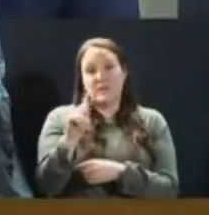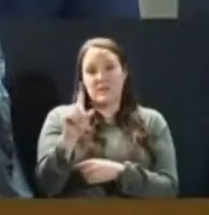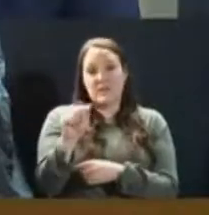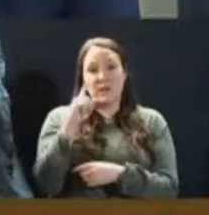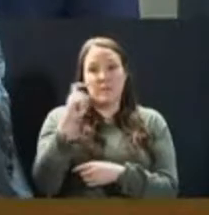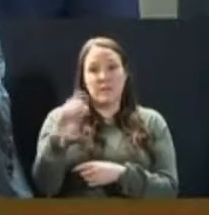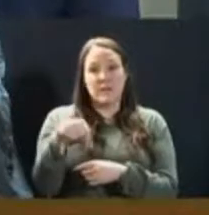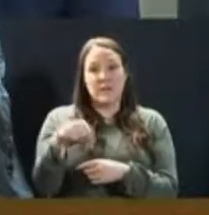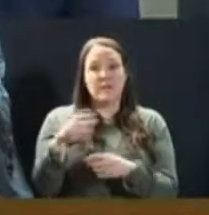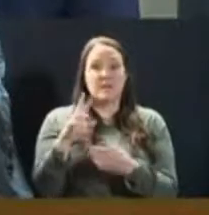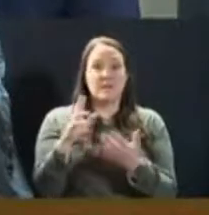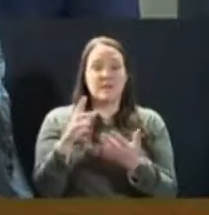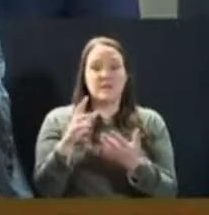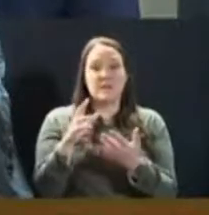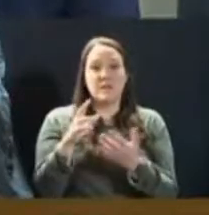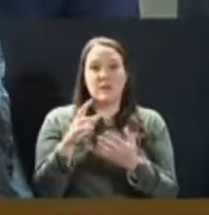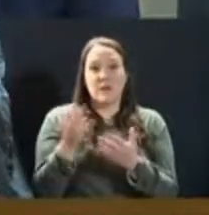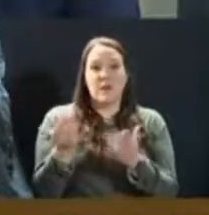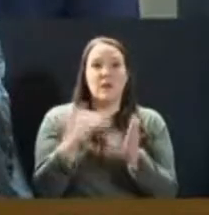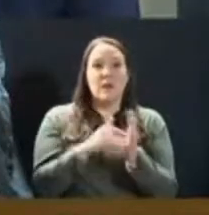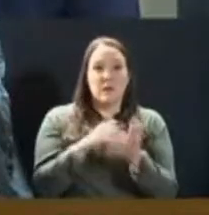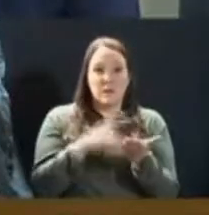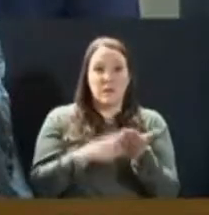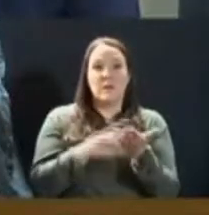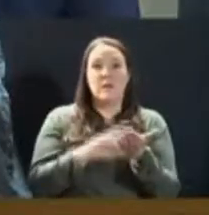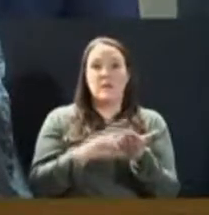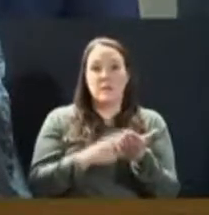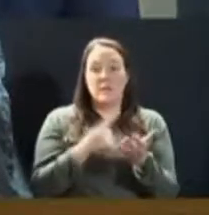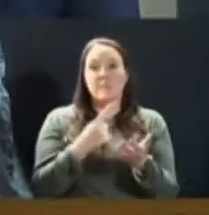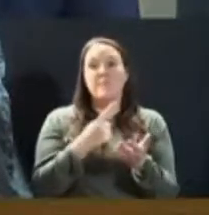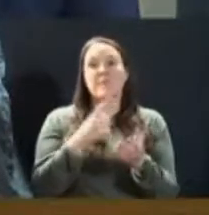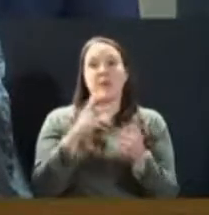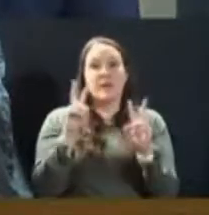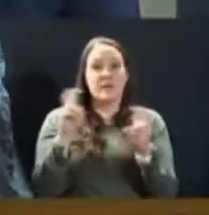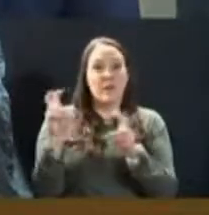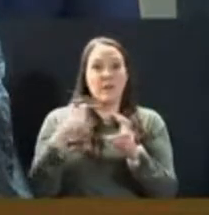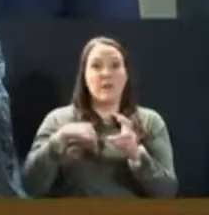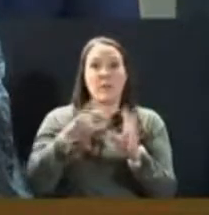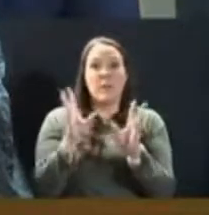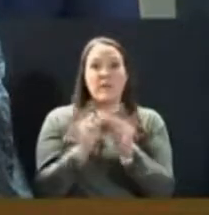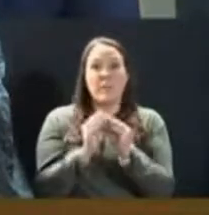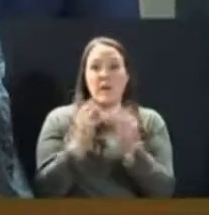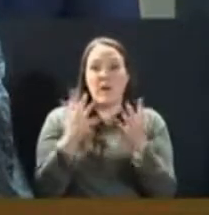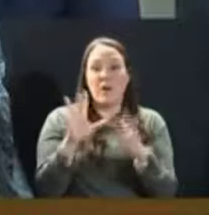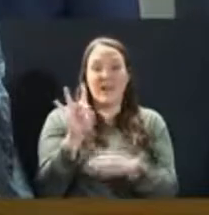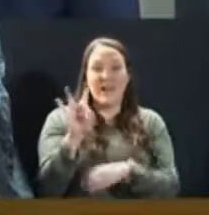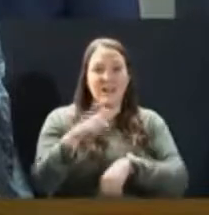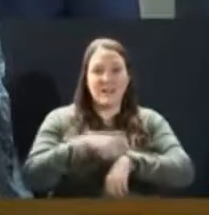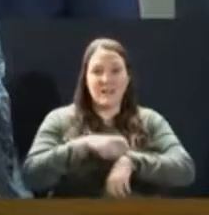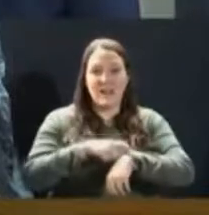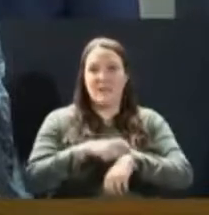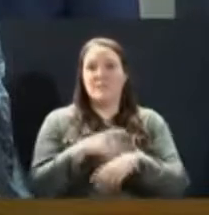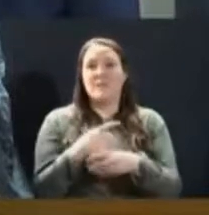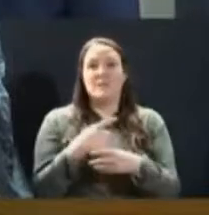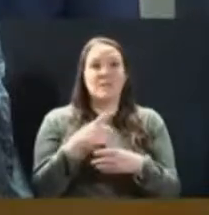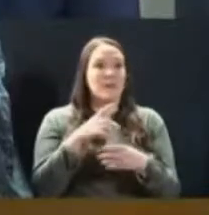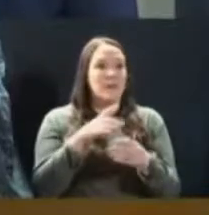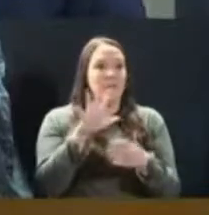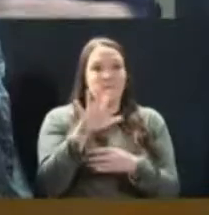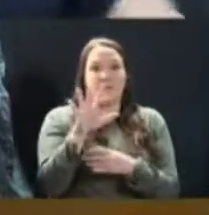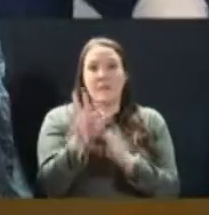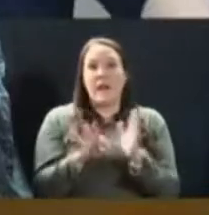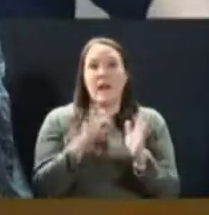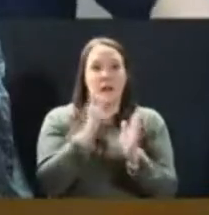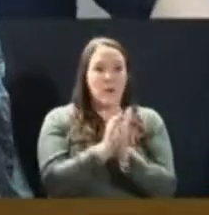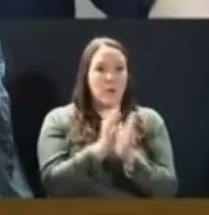is re-deliberating a topic that we have now met about 8 times, 9 hours of discussions, and 55 public